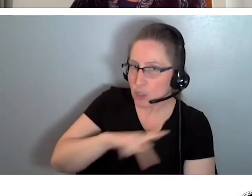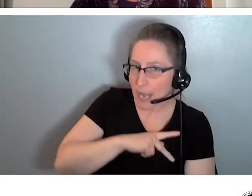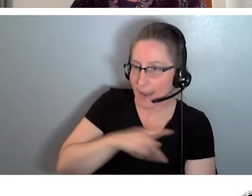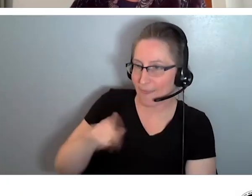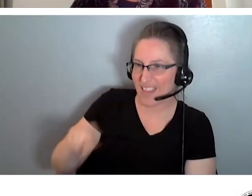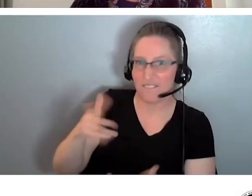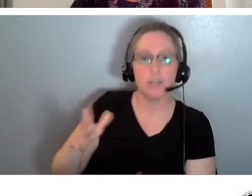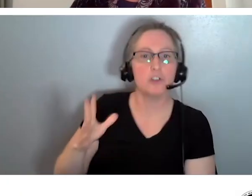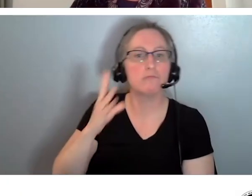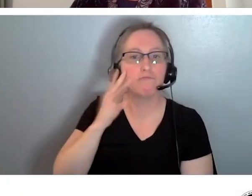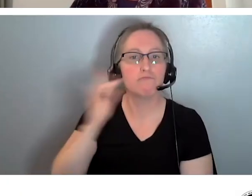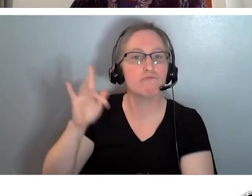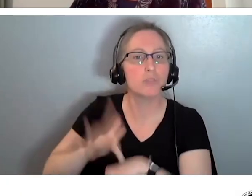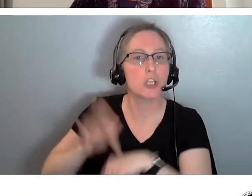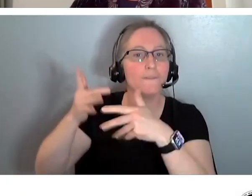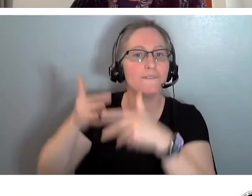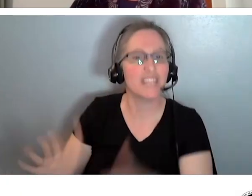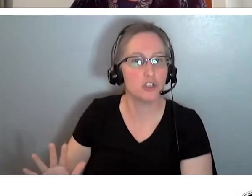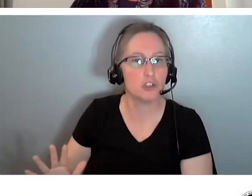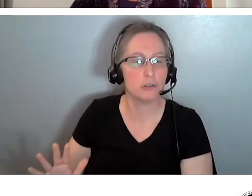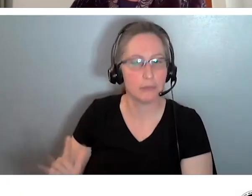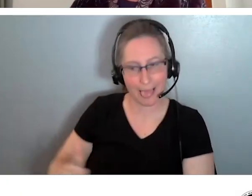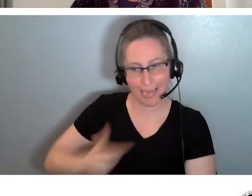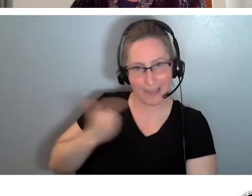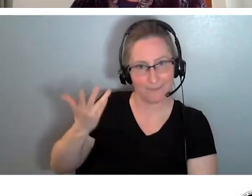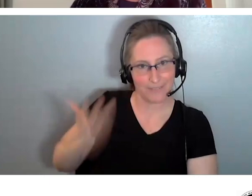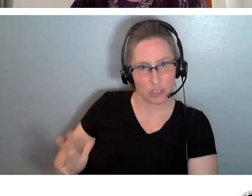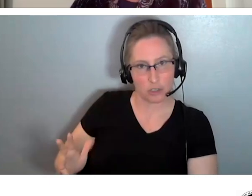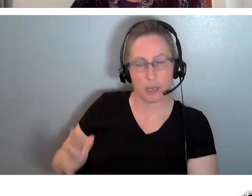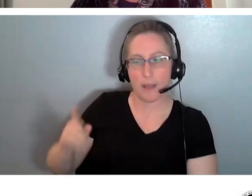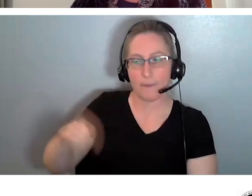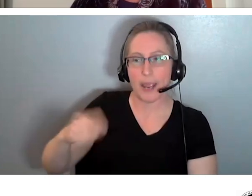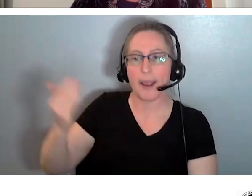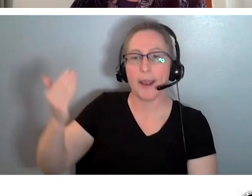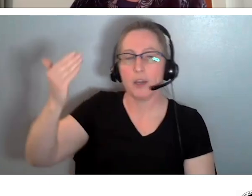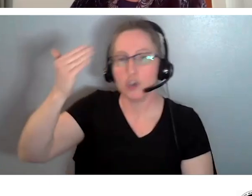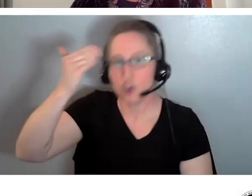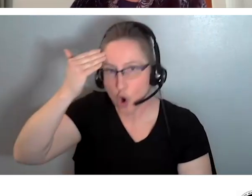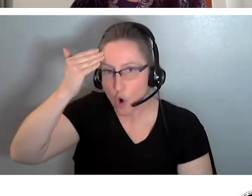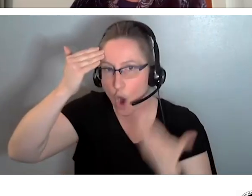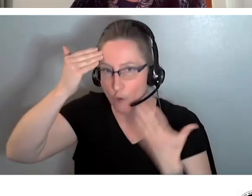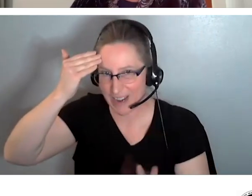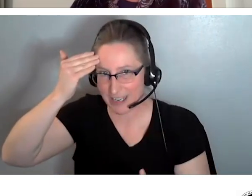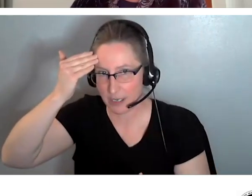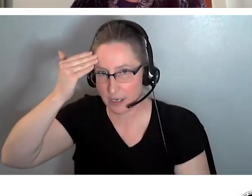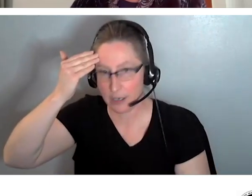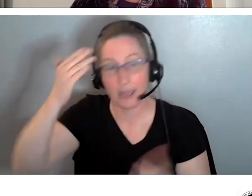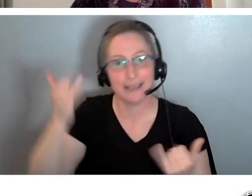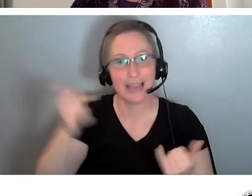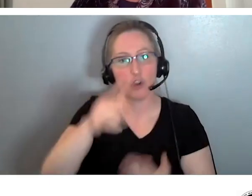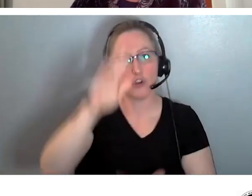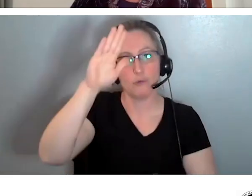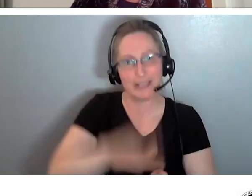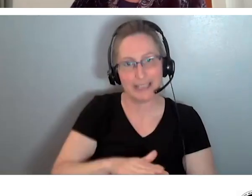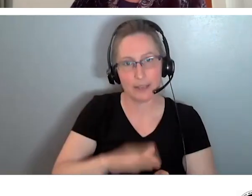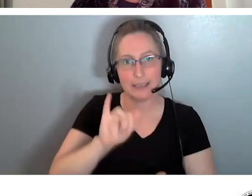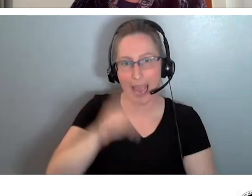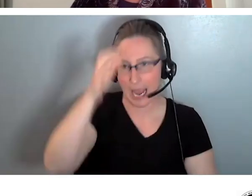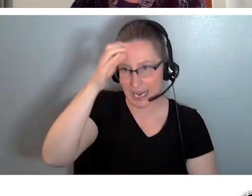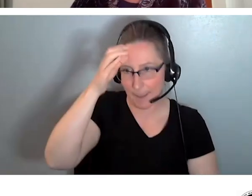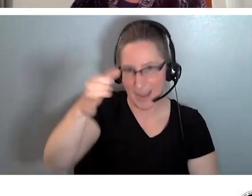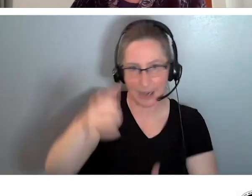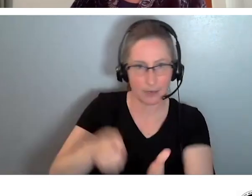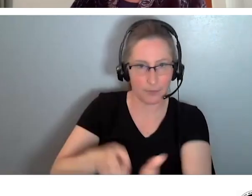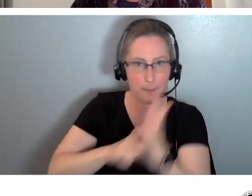personalized, they've already lived it. So the content is now familiar, and you have reduced the